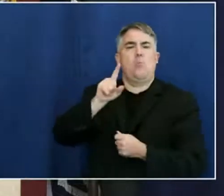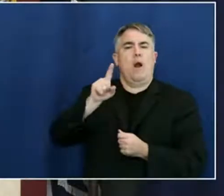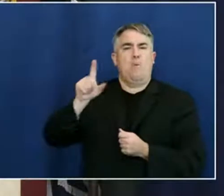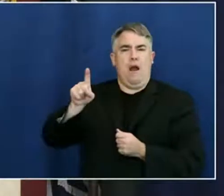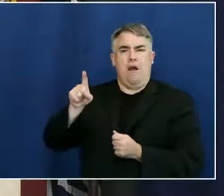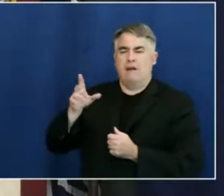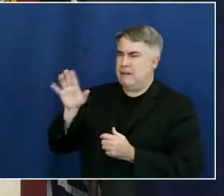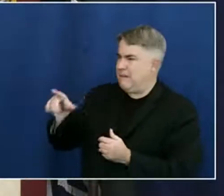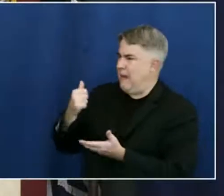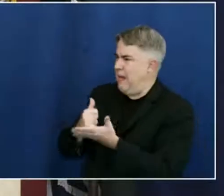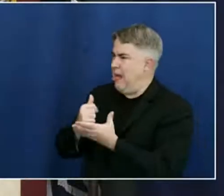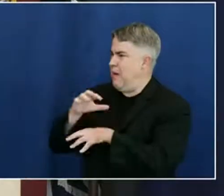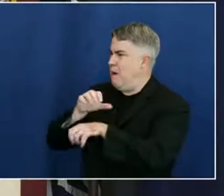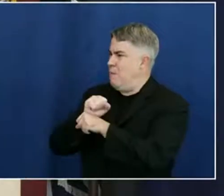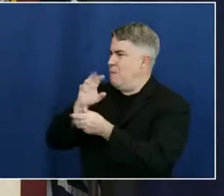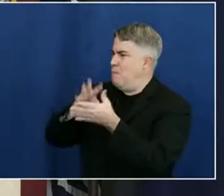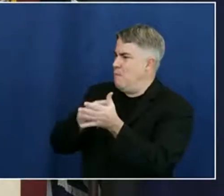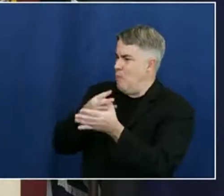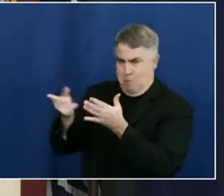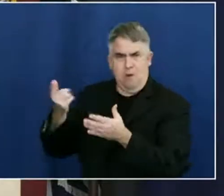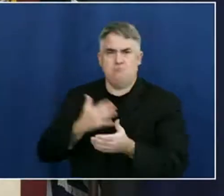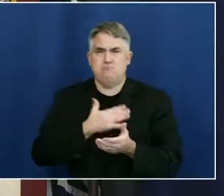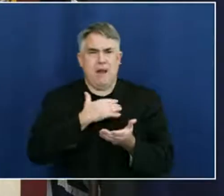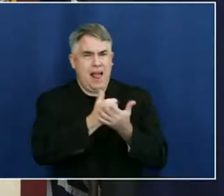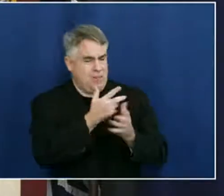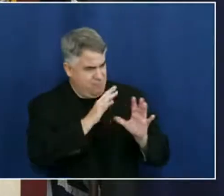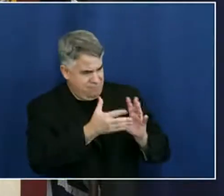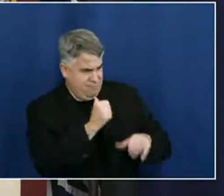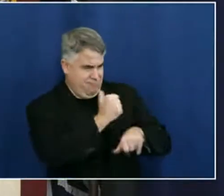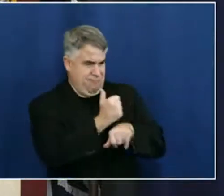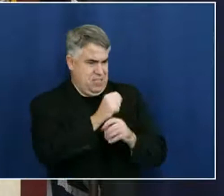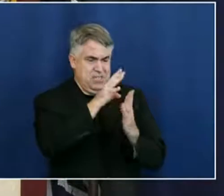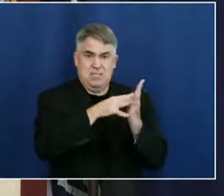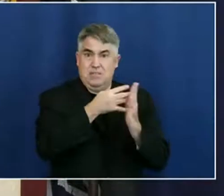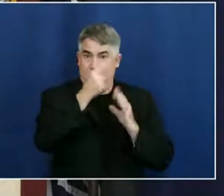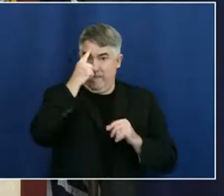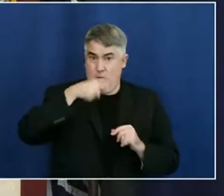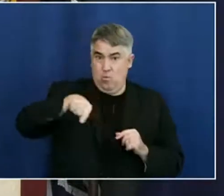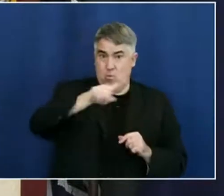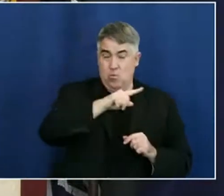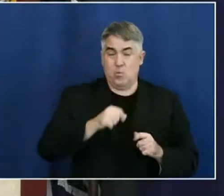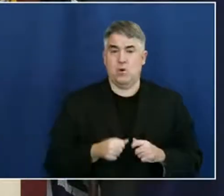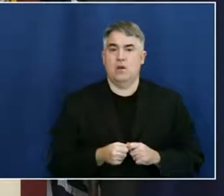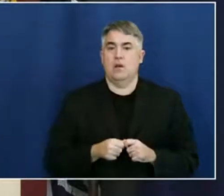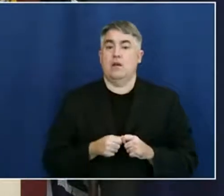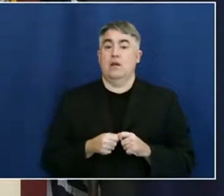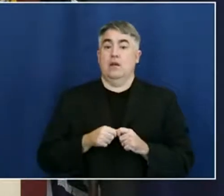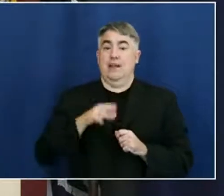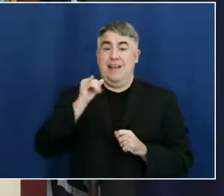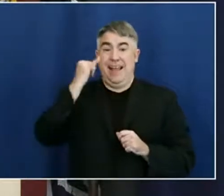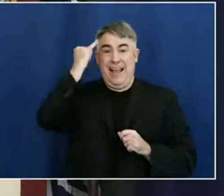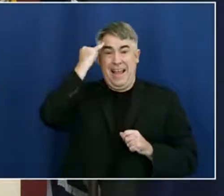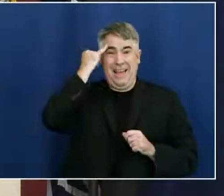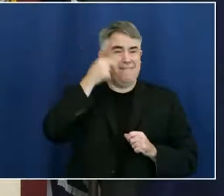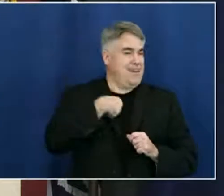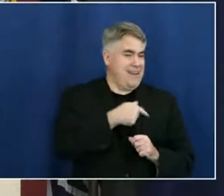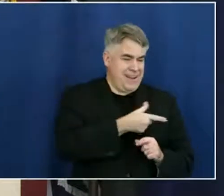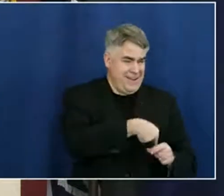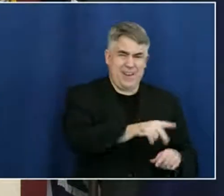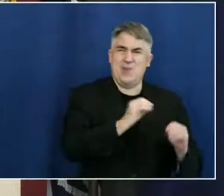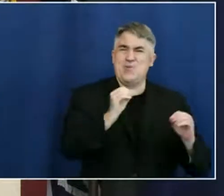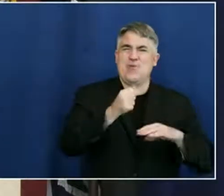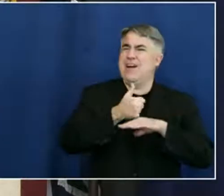increase and the ability to get those folks connected. If a senior who calls 211 does not have transportation, then we have transportation